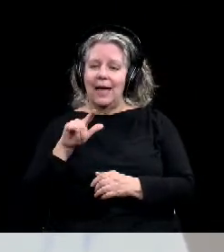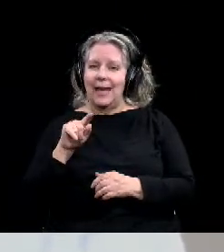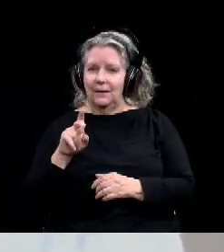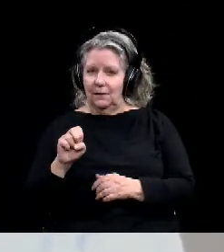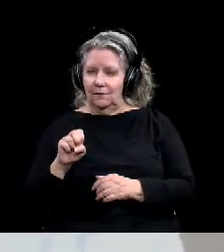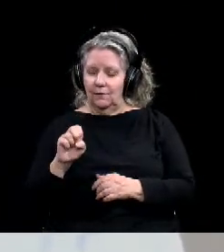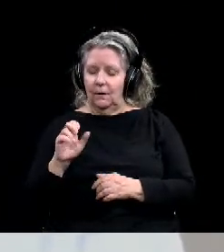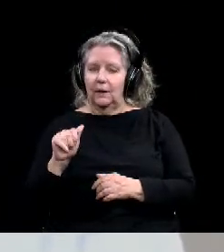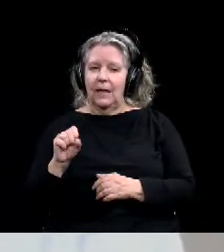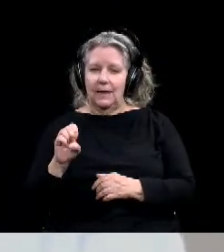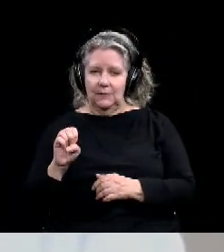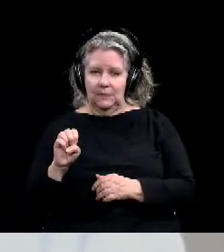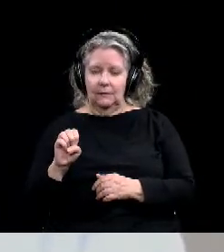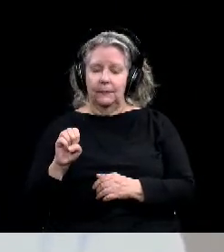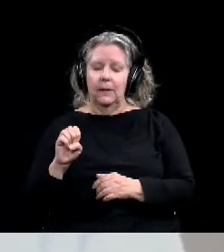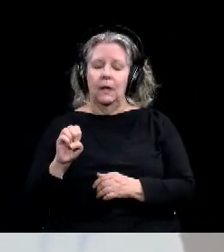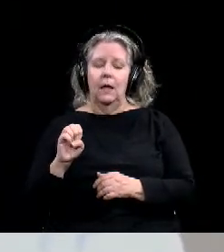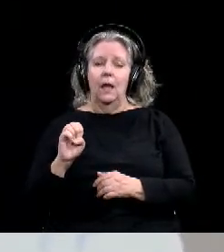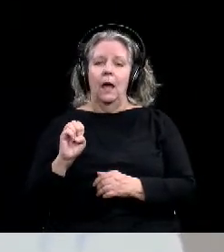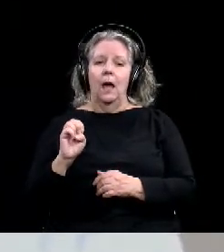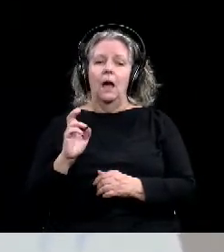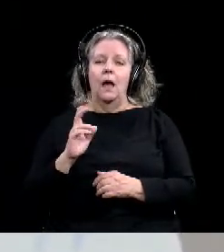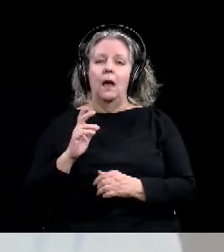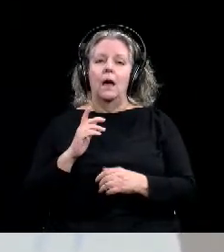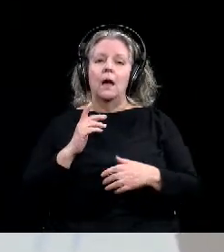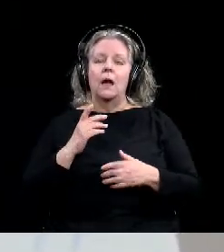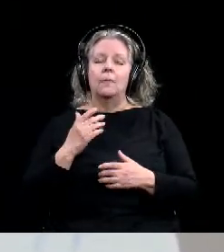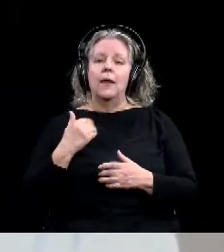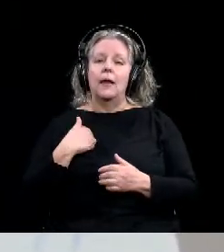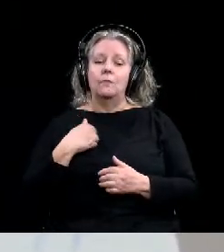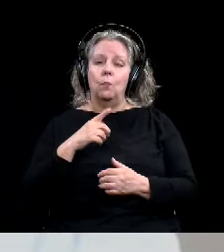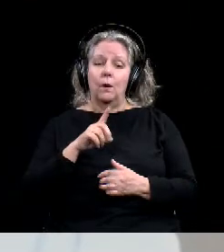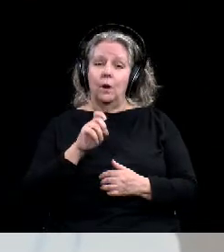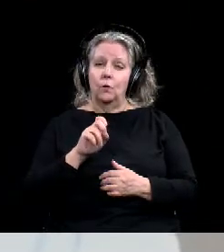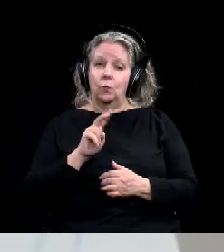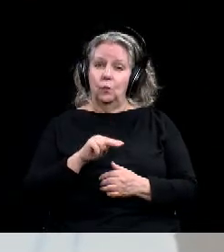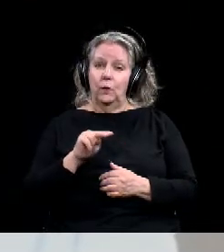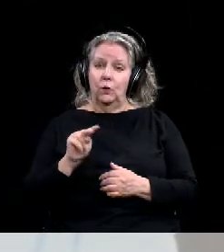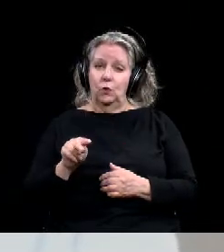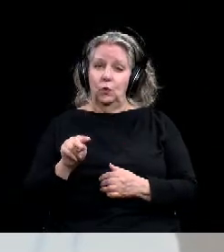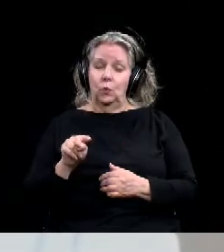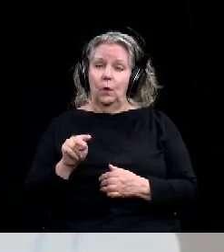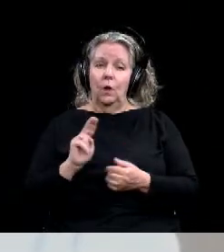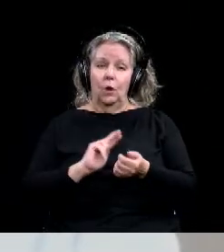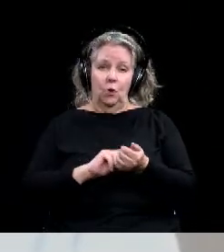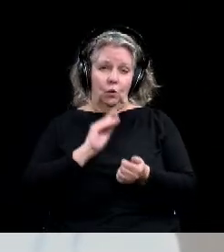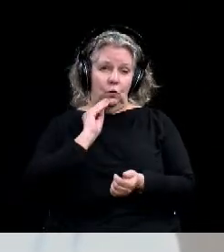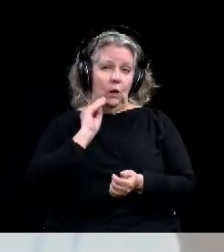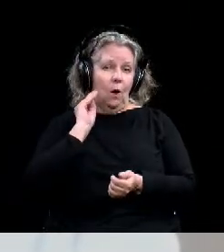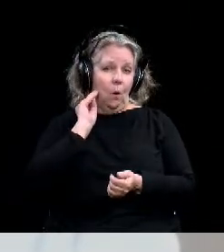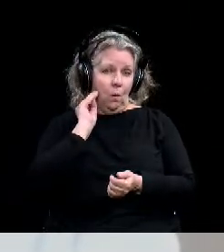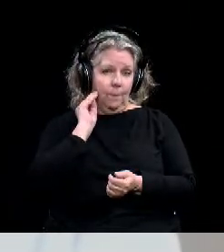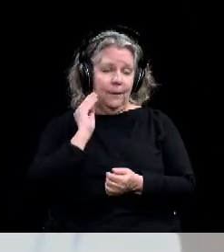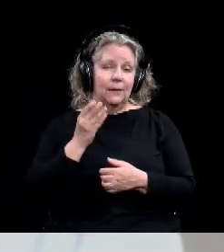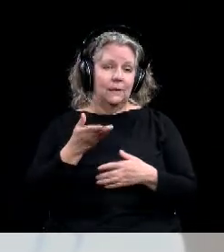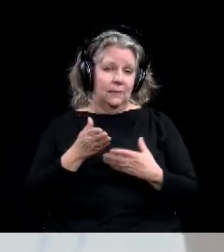of 122 nursing home related deaths to date due to